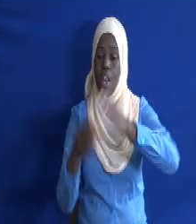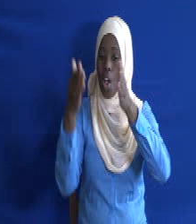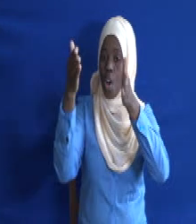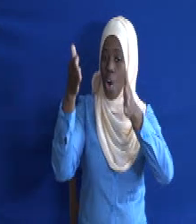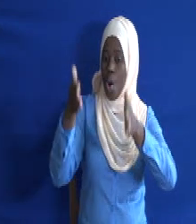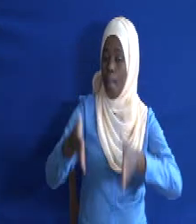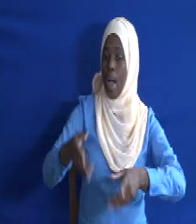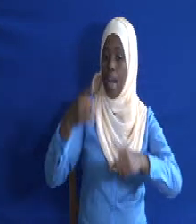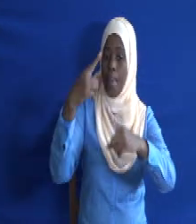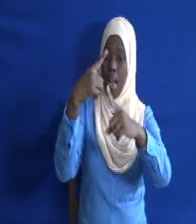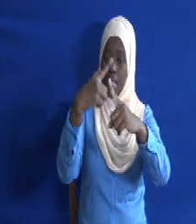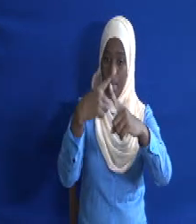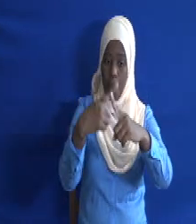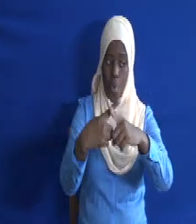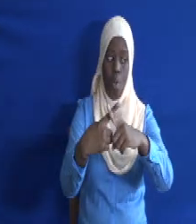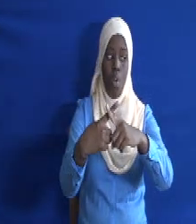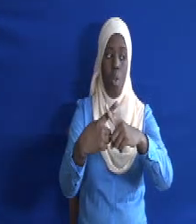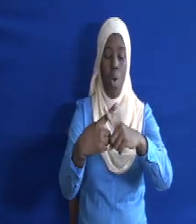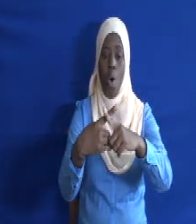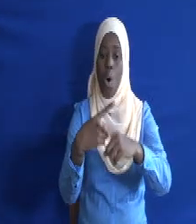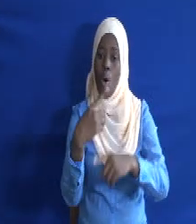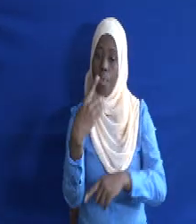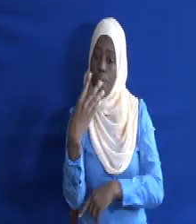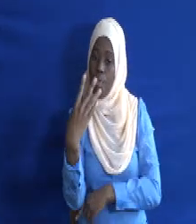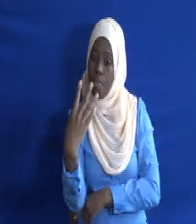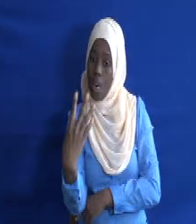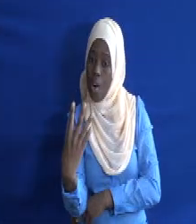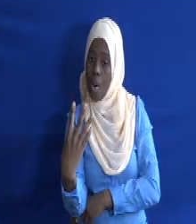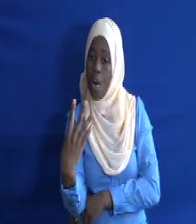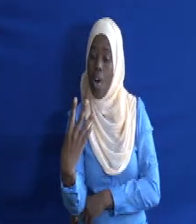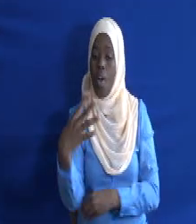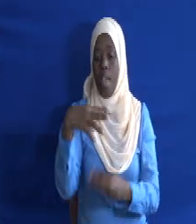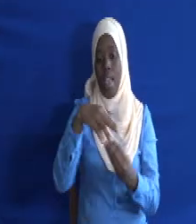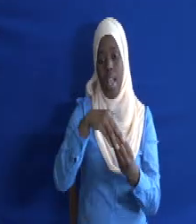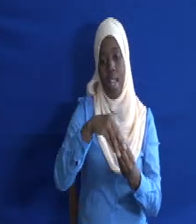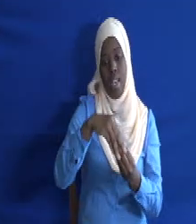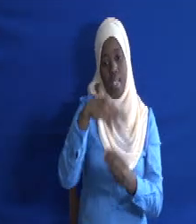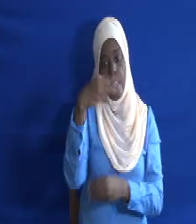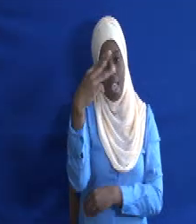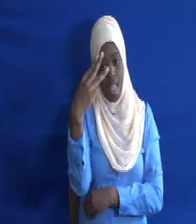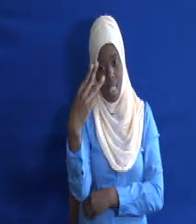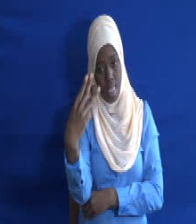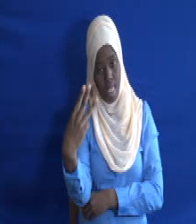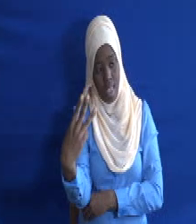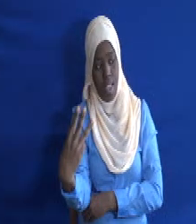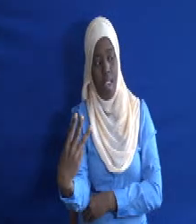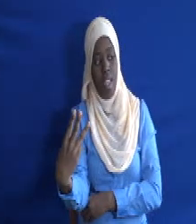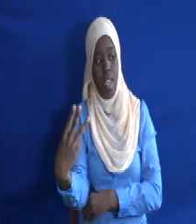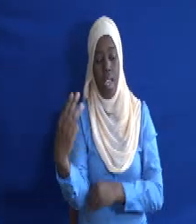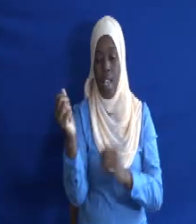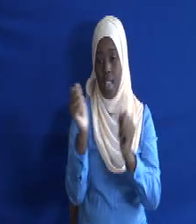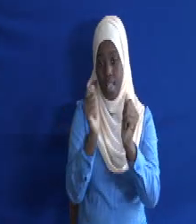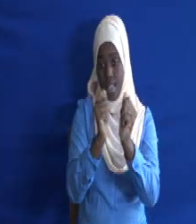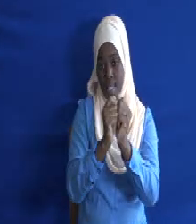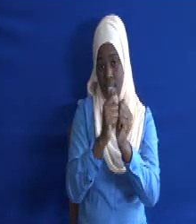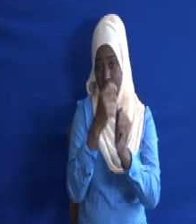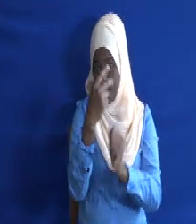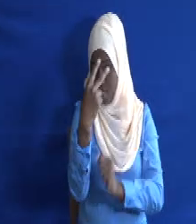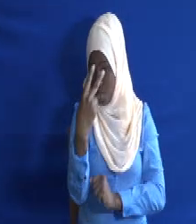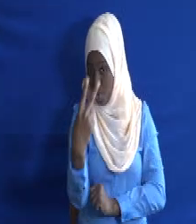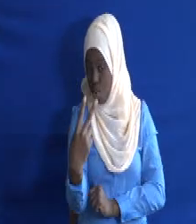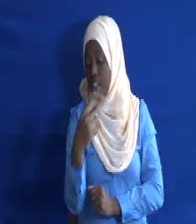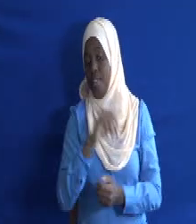LCM of 4 and 3 is 12. So 12 is called the